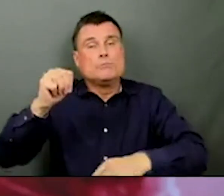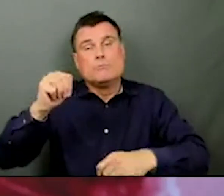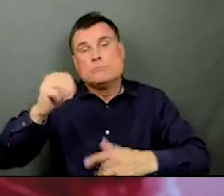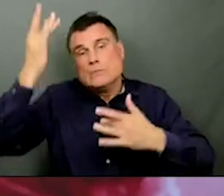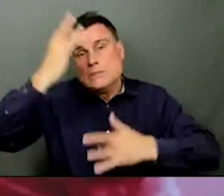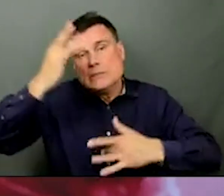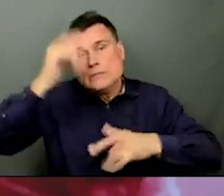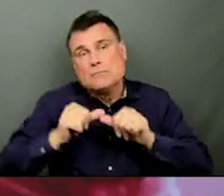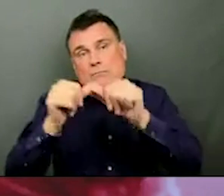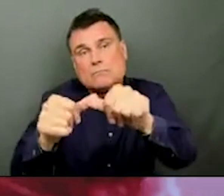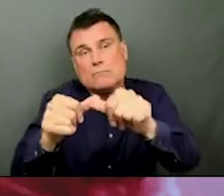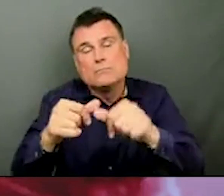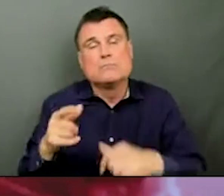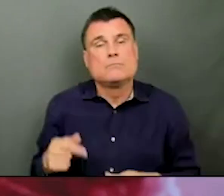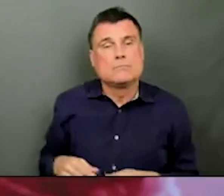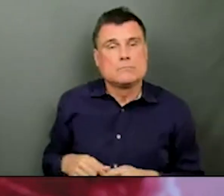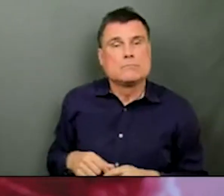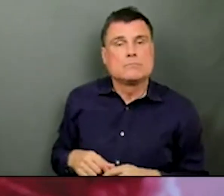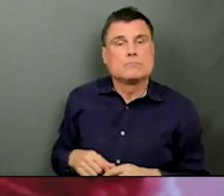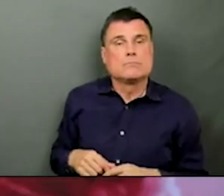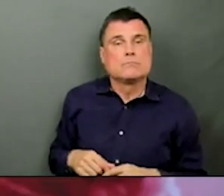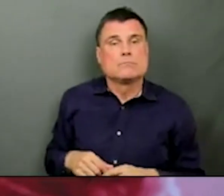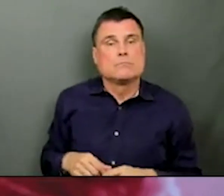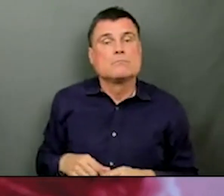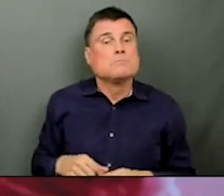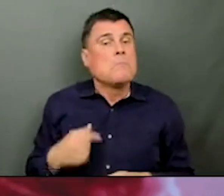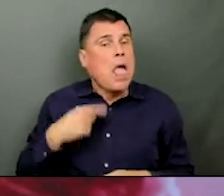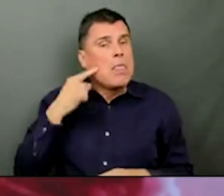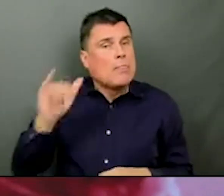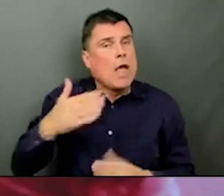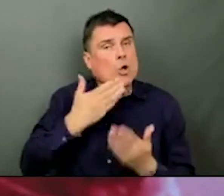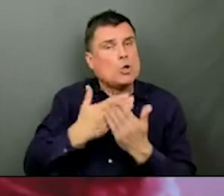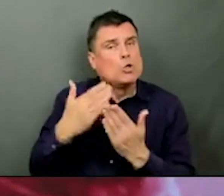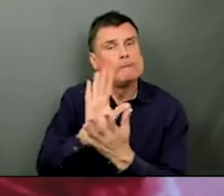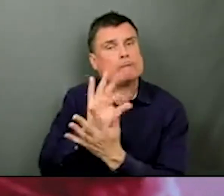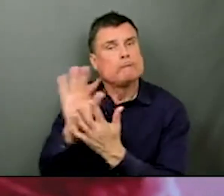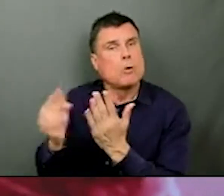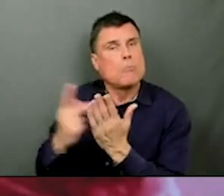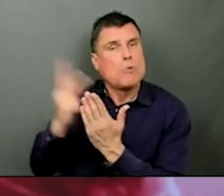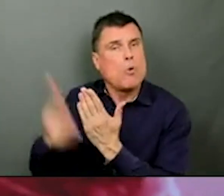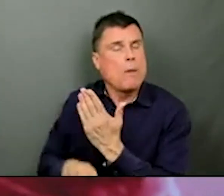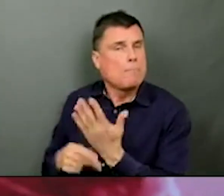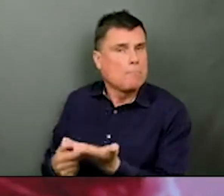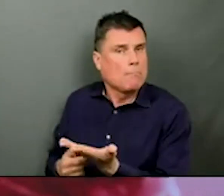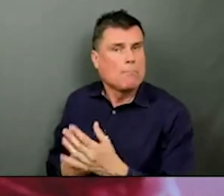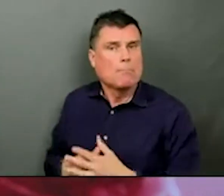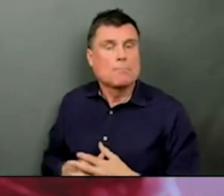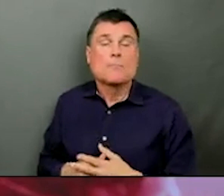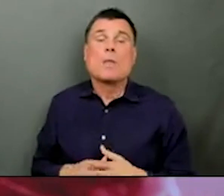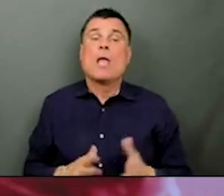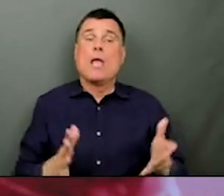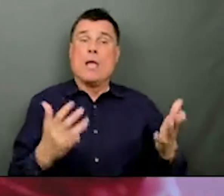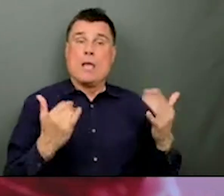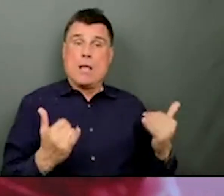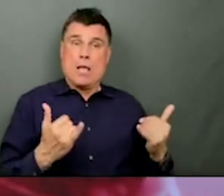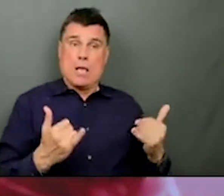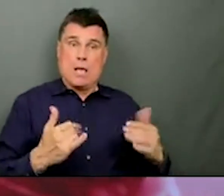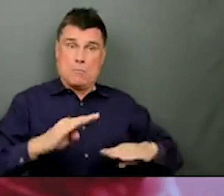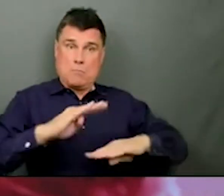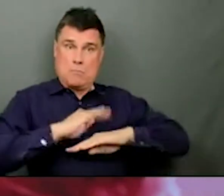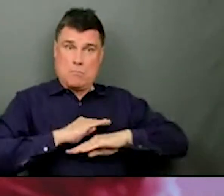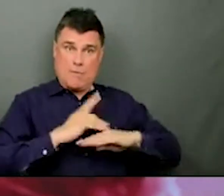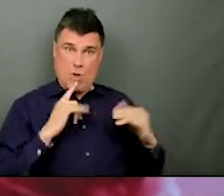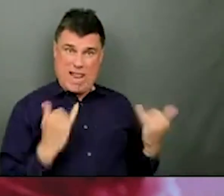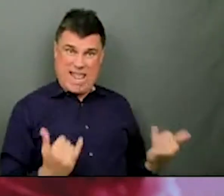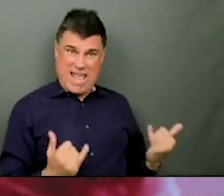to deliver a paid sick leave program. I've made that abundantly clear as well. So is it sufficient for the moment? I believe it is. And will we